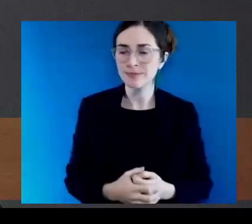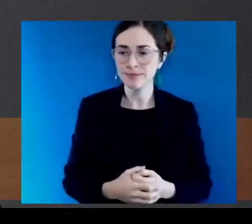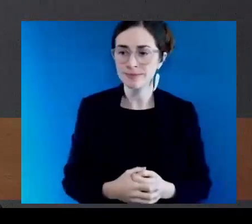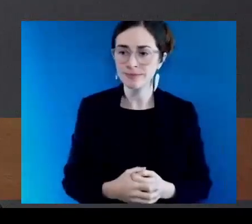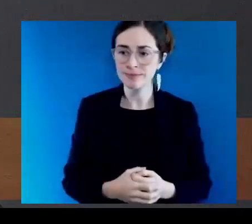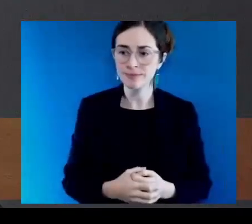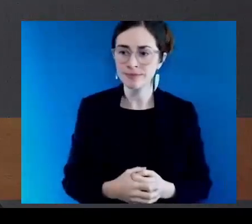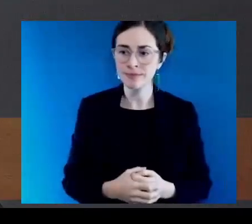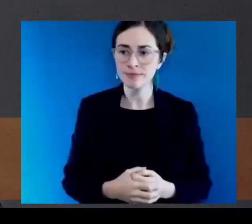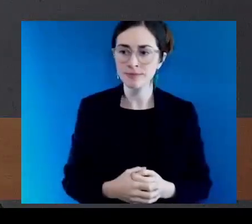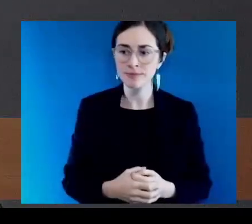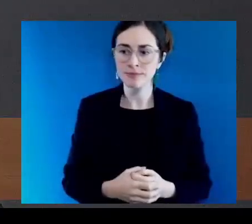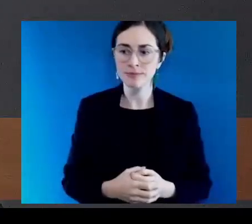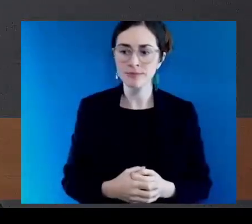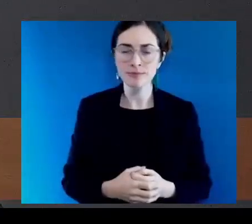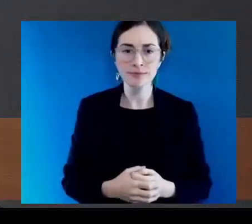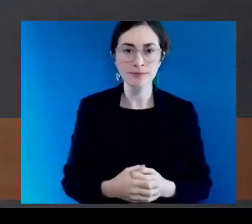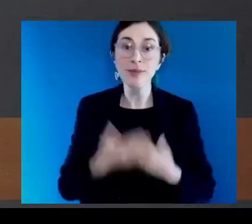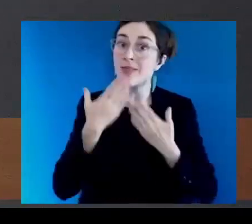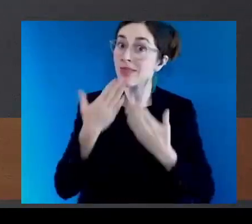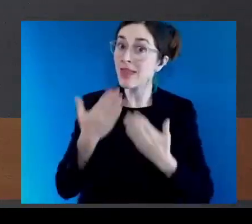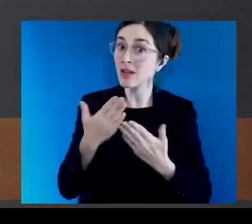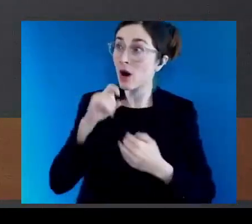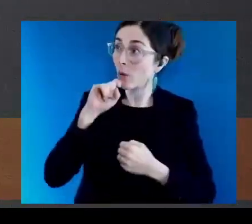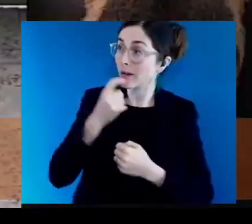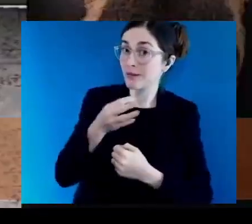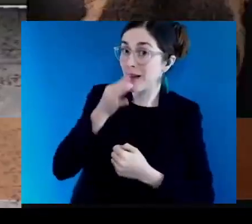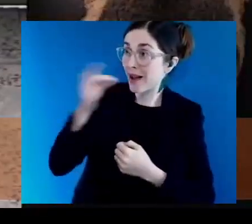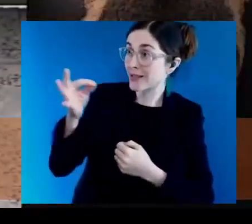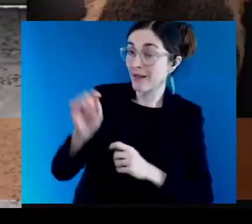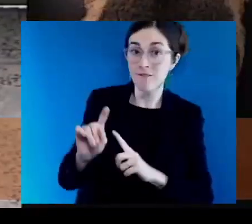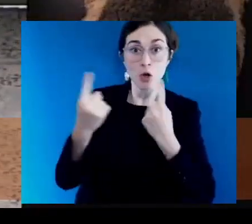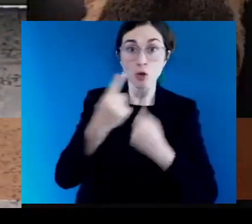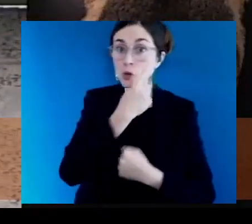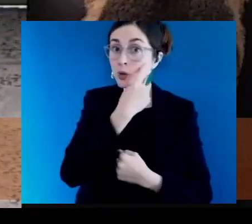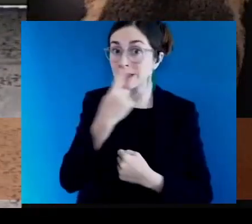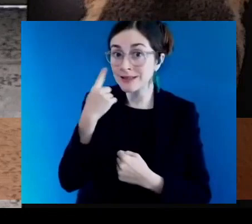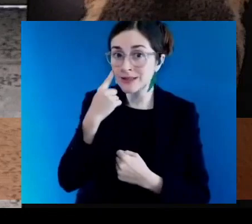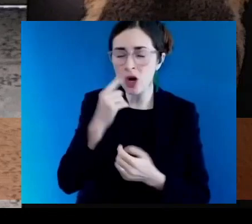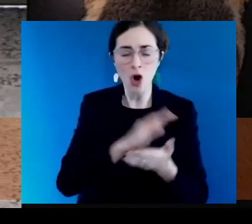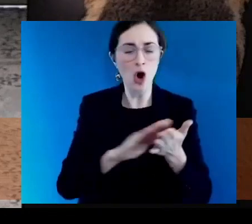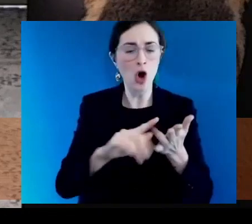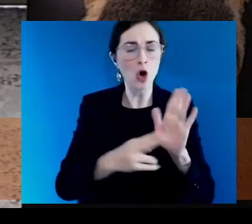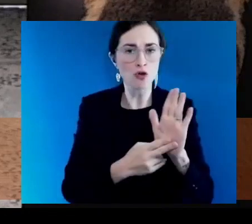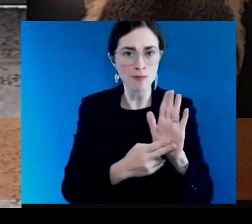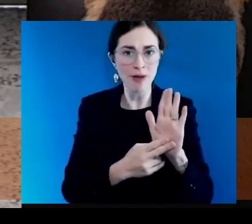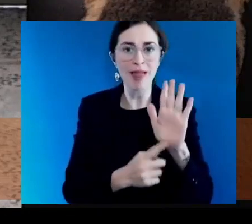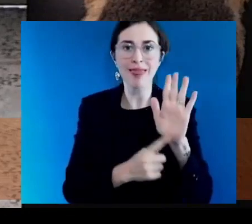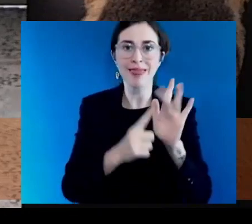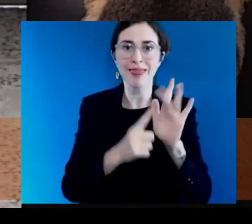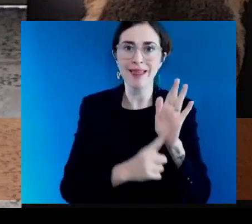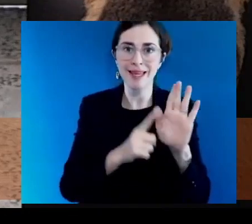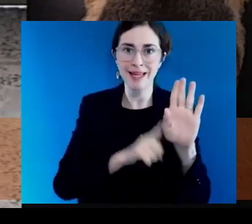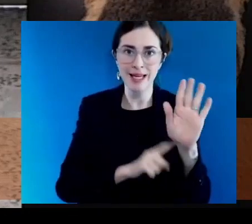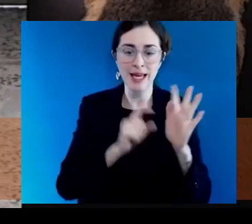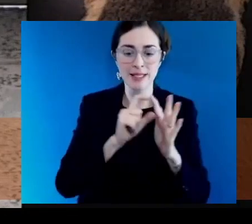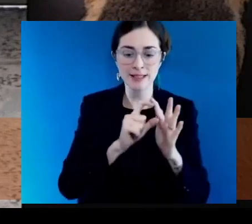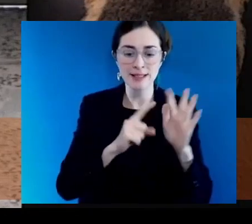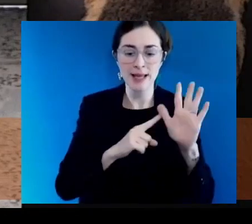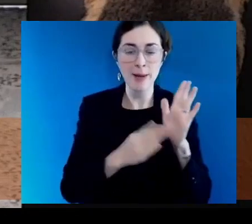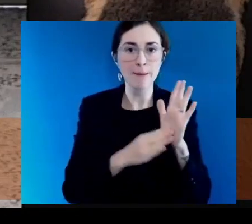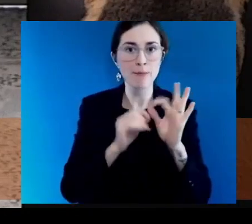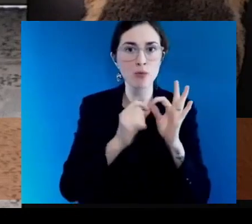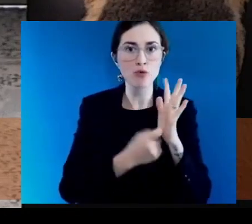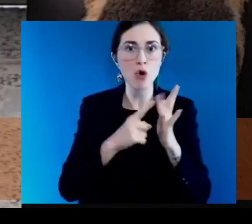Thank you, Chair of the Commission. Please, as I now call today's first witness, the Honourable Lily D'Ambrosio, MP, Minister for Climate Action